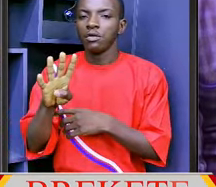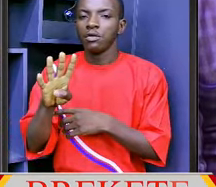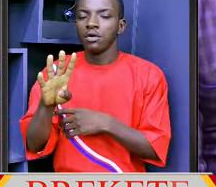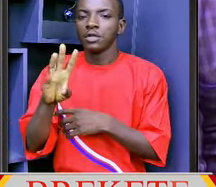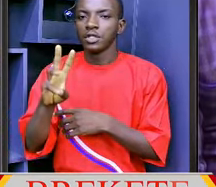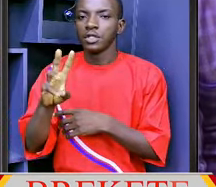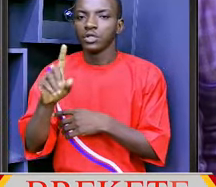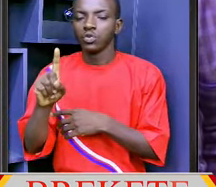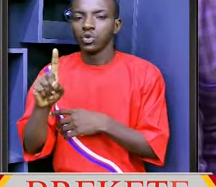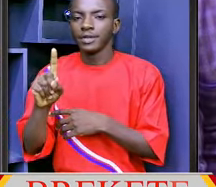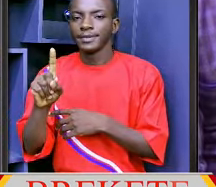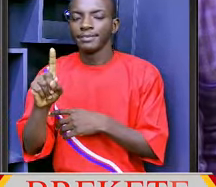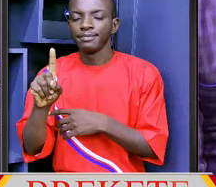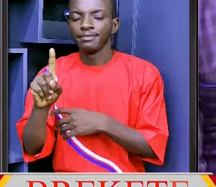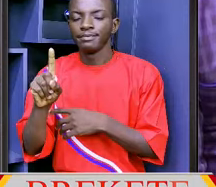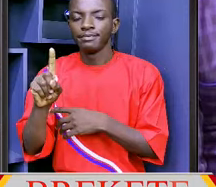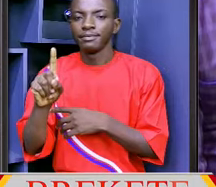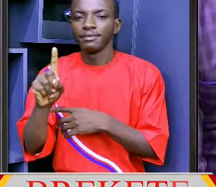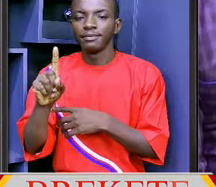14 61